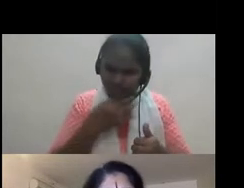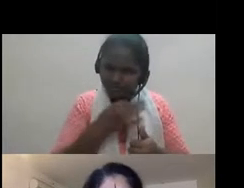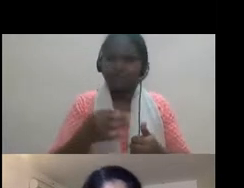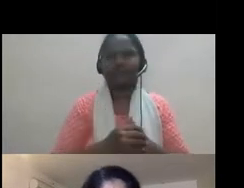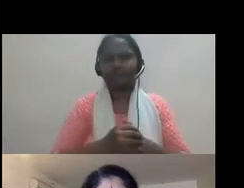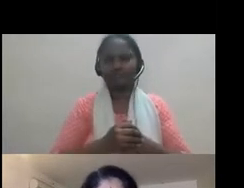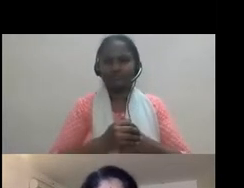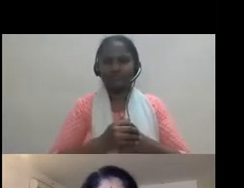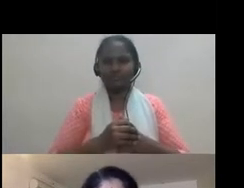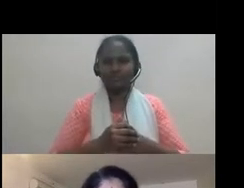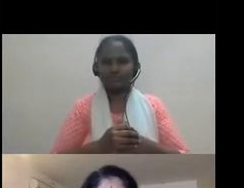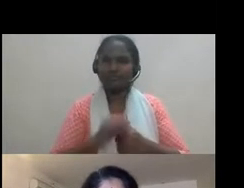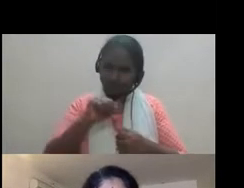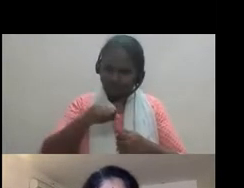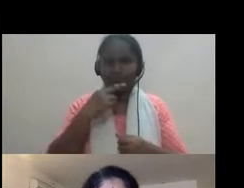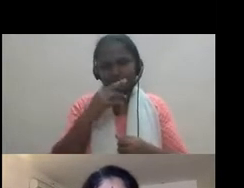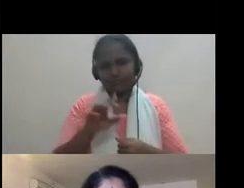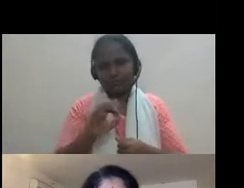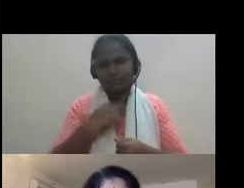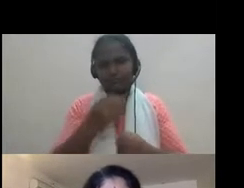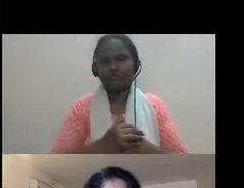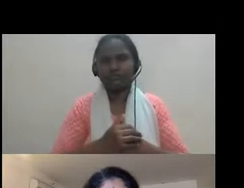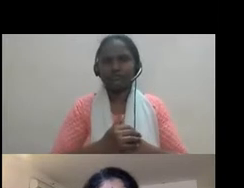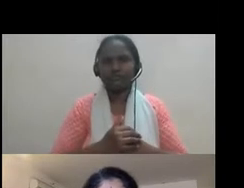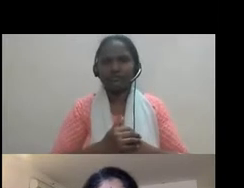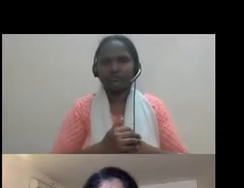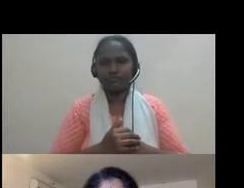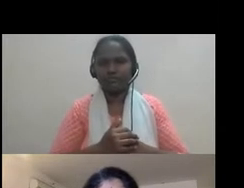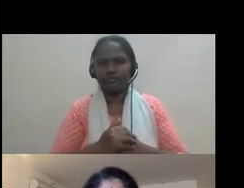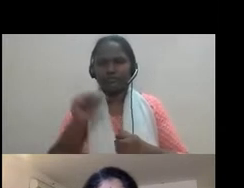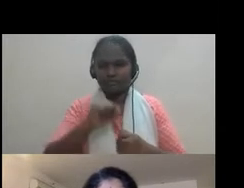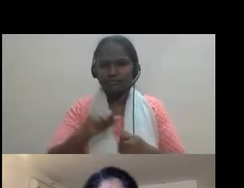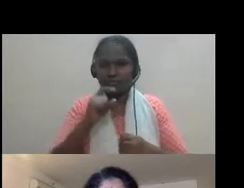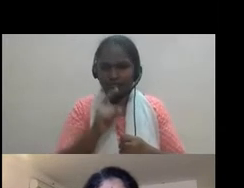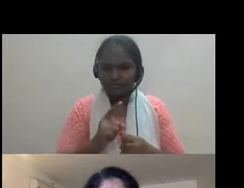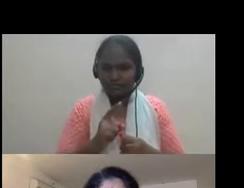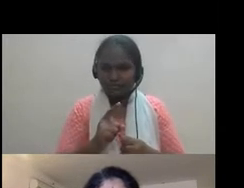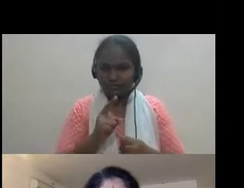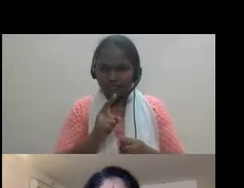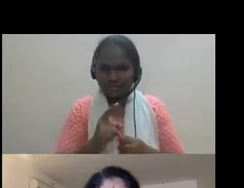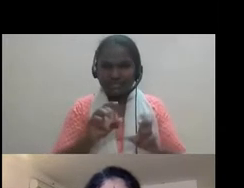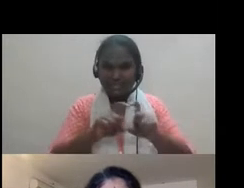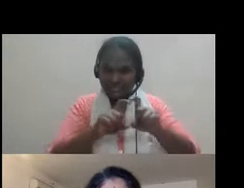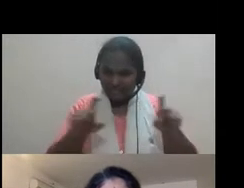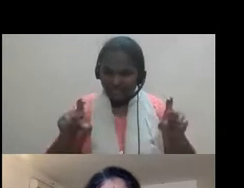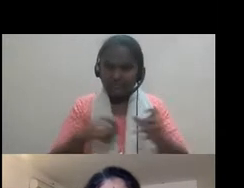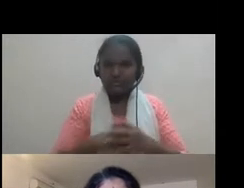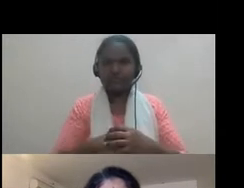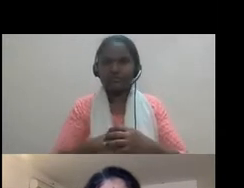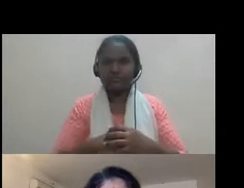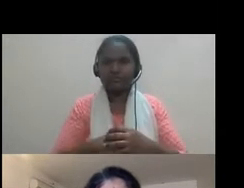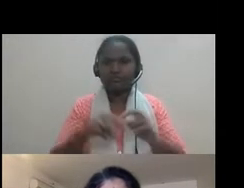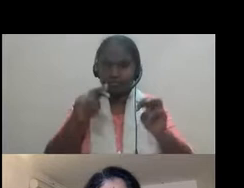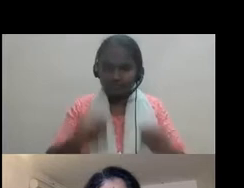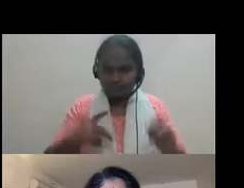Am I okay? Yes, you are. Yes. So one of the very clear